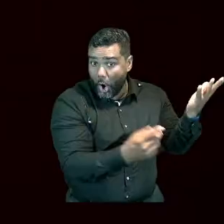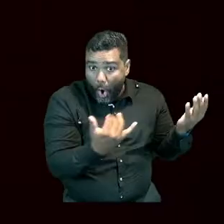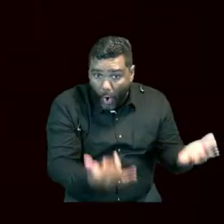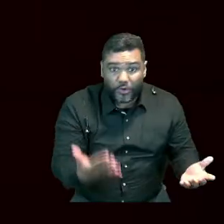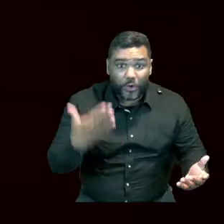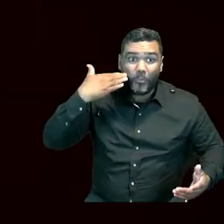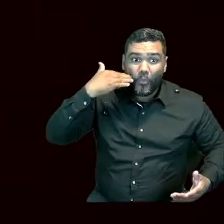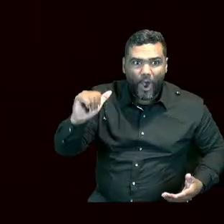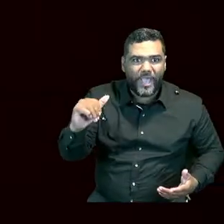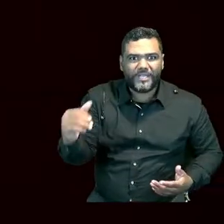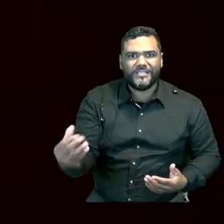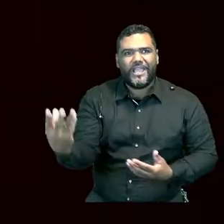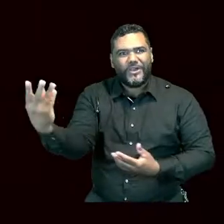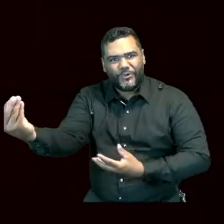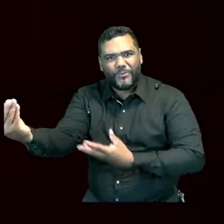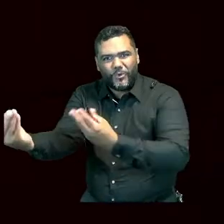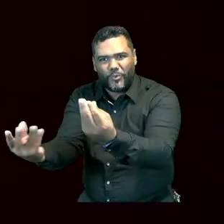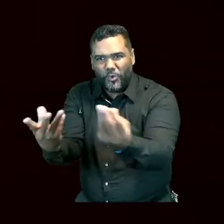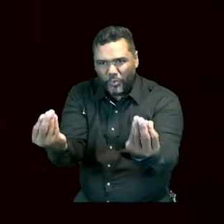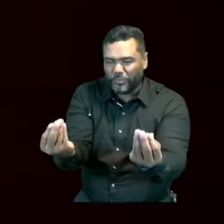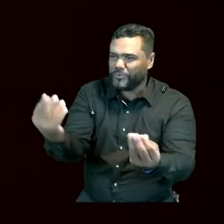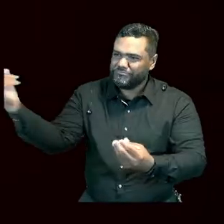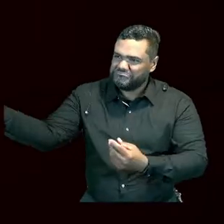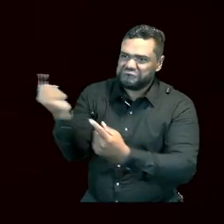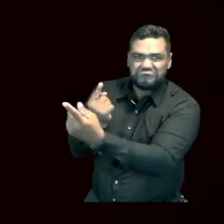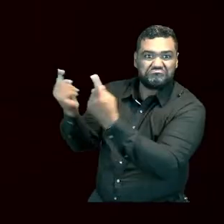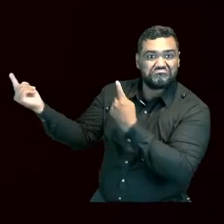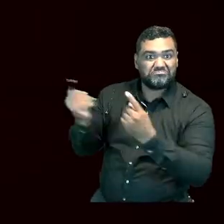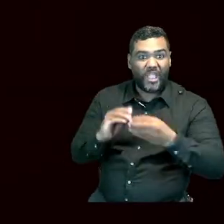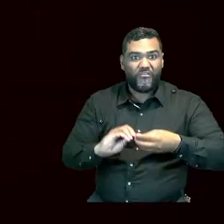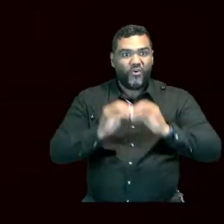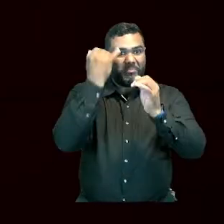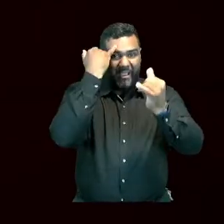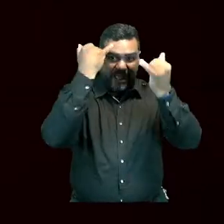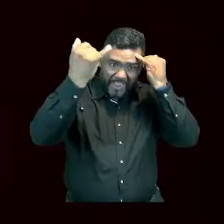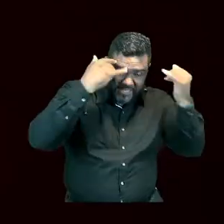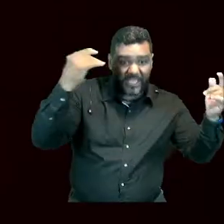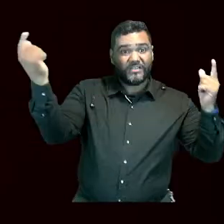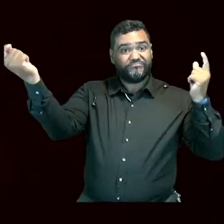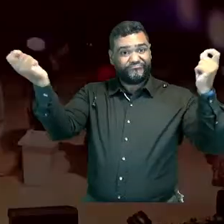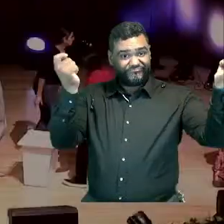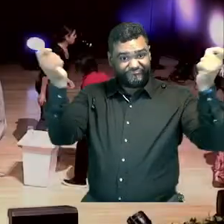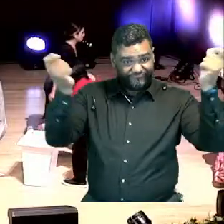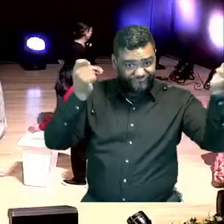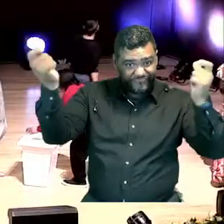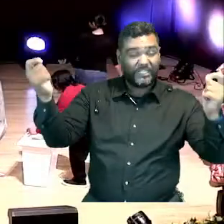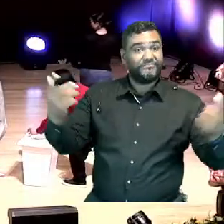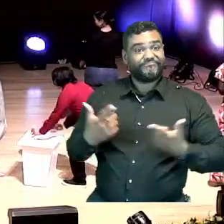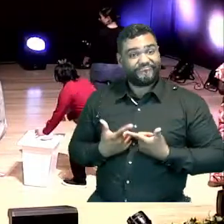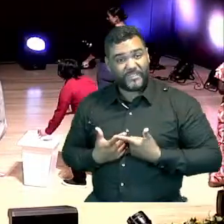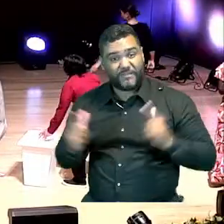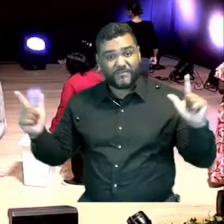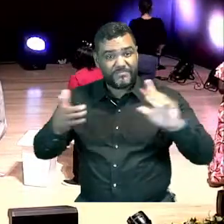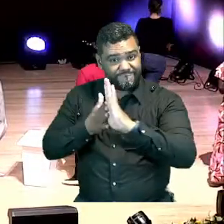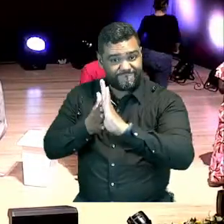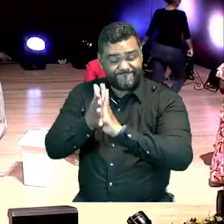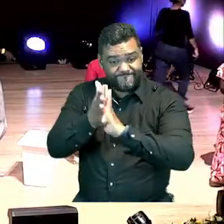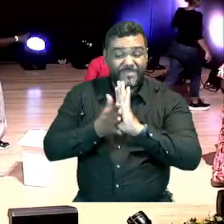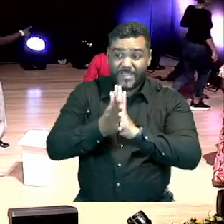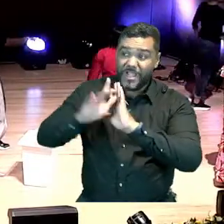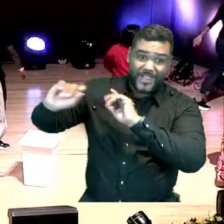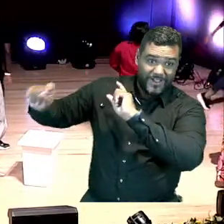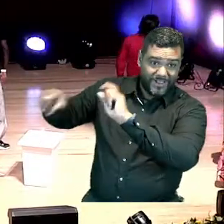We are joined by women who are promoting economic models rooted in racial justice, autonomy,